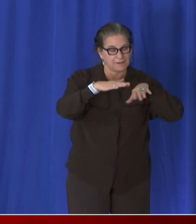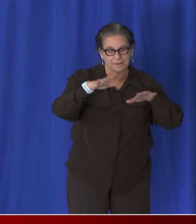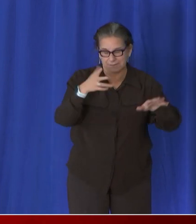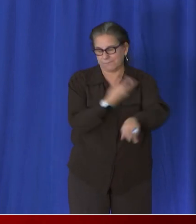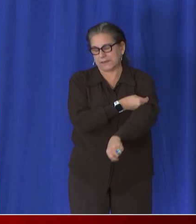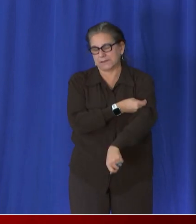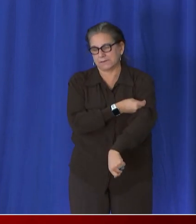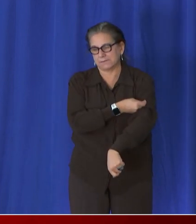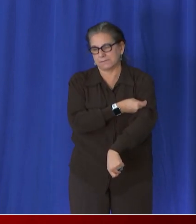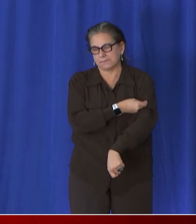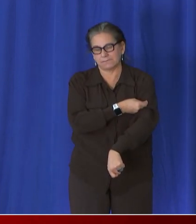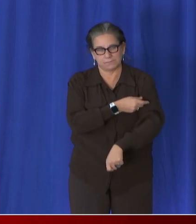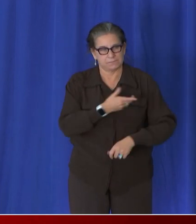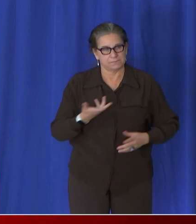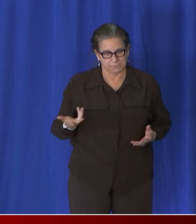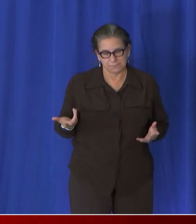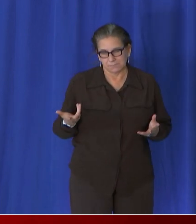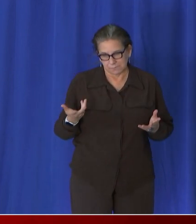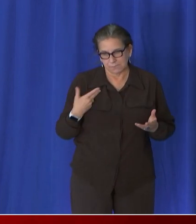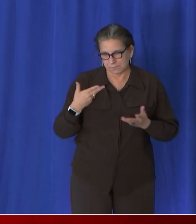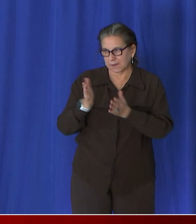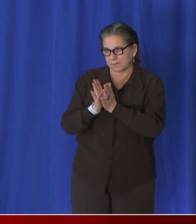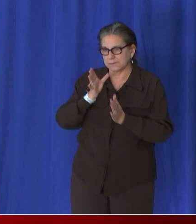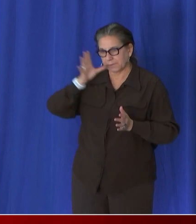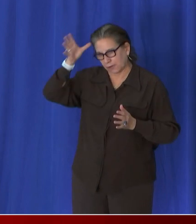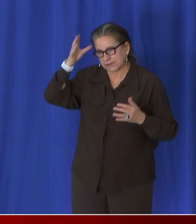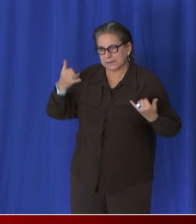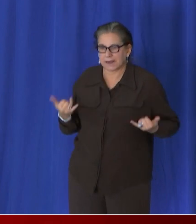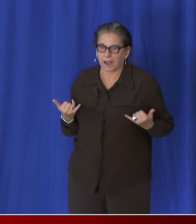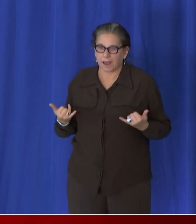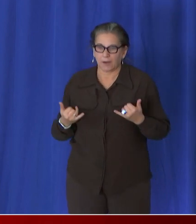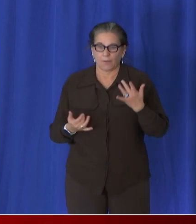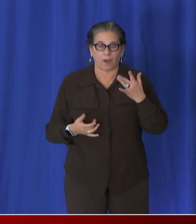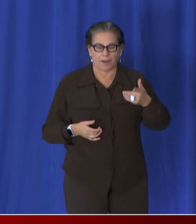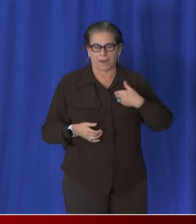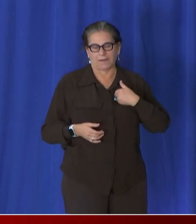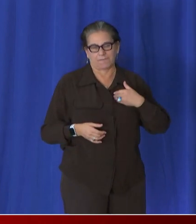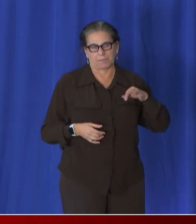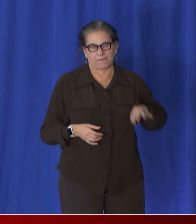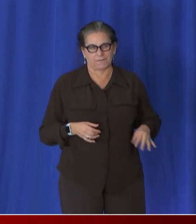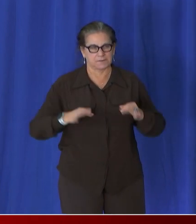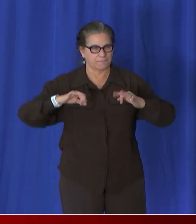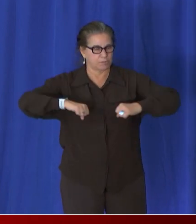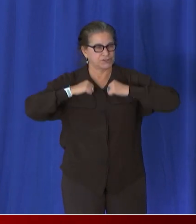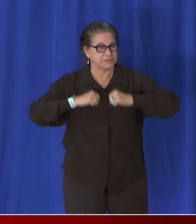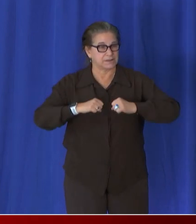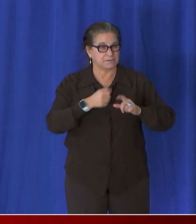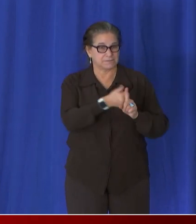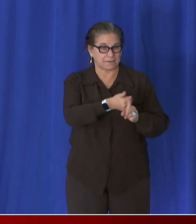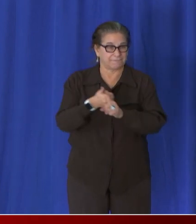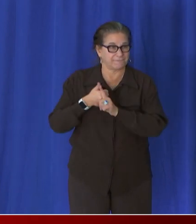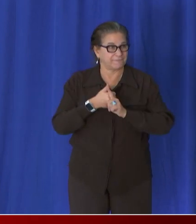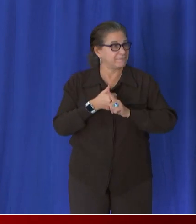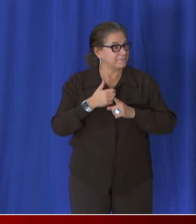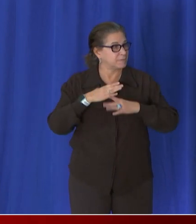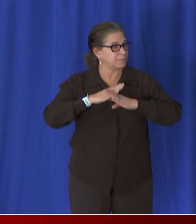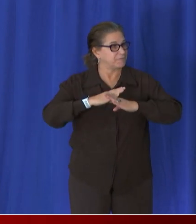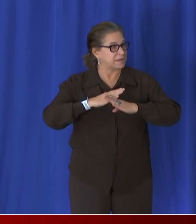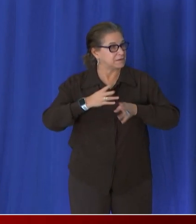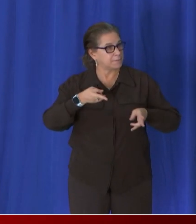the extra months and weeks of protection. So there's really no need to wait for the deadline.